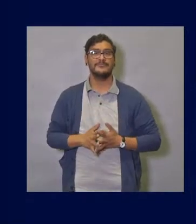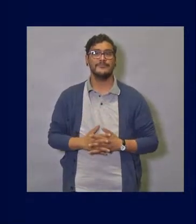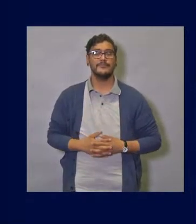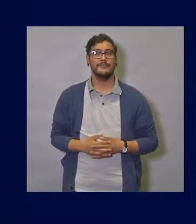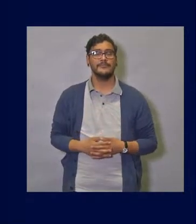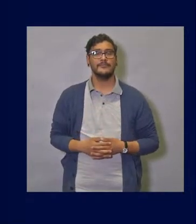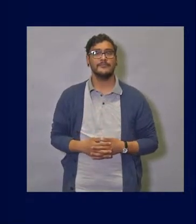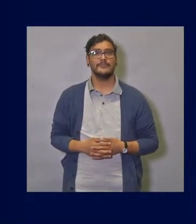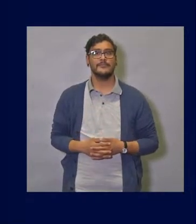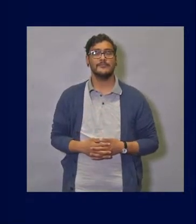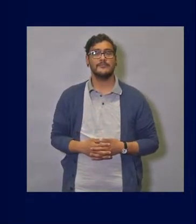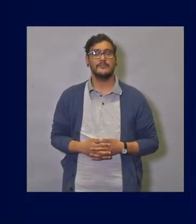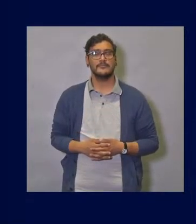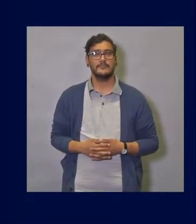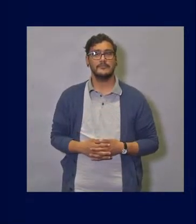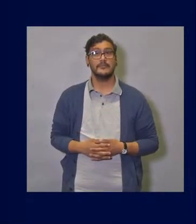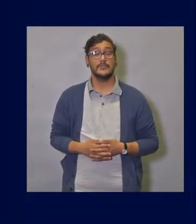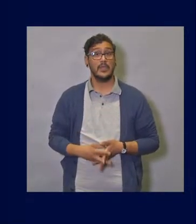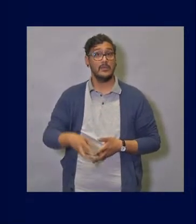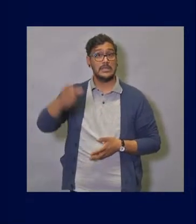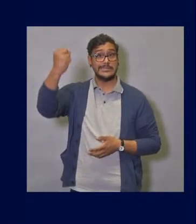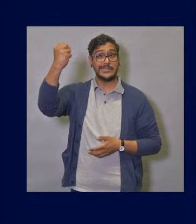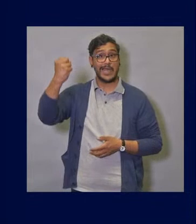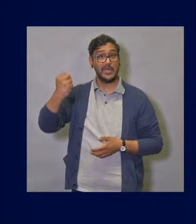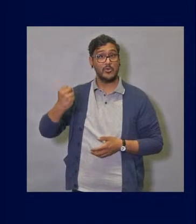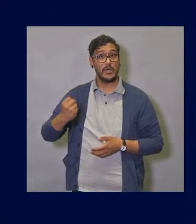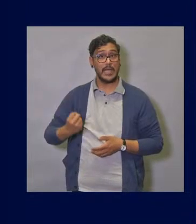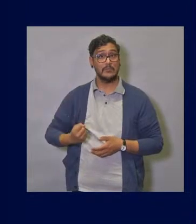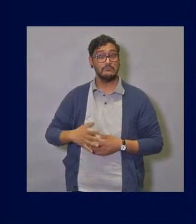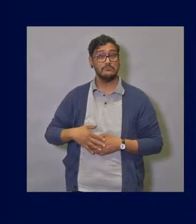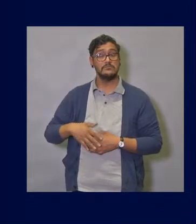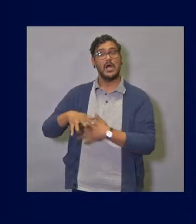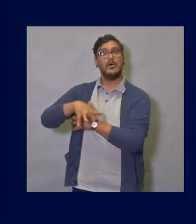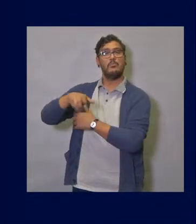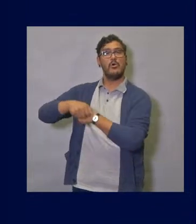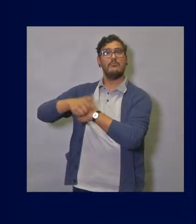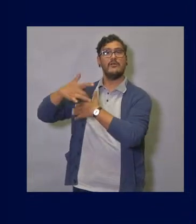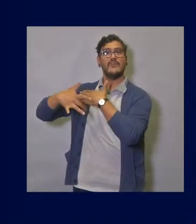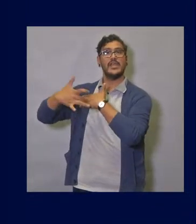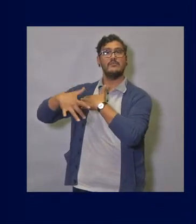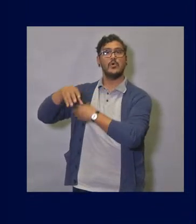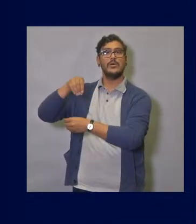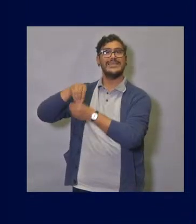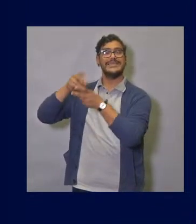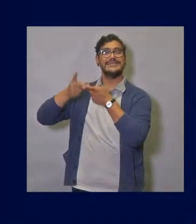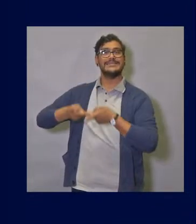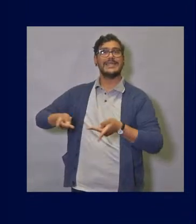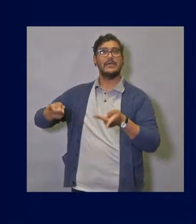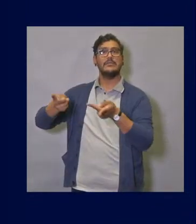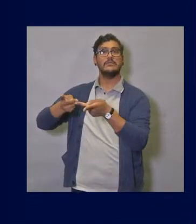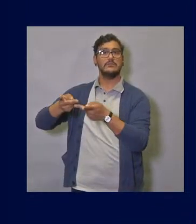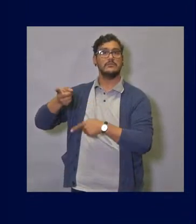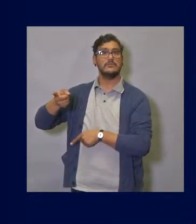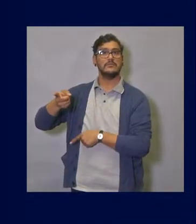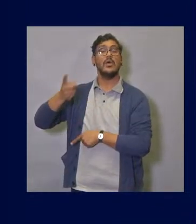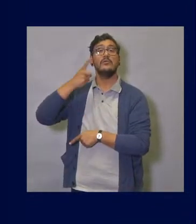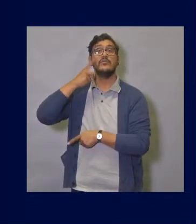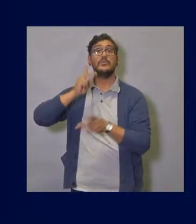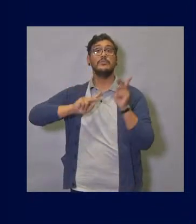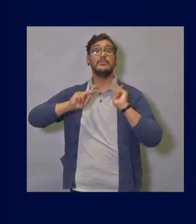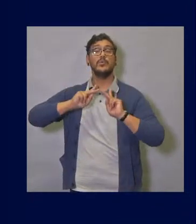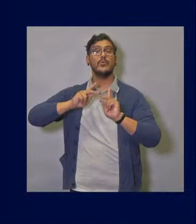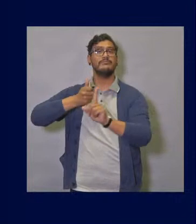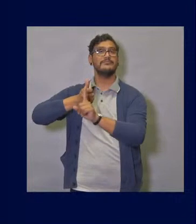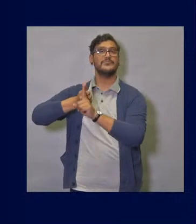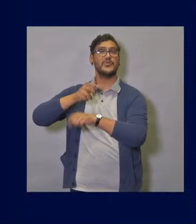leaders in the community. On Saturday, appointments are available at our sites, at our county sites for people working in